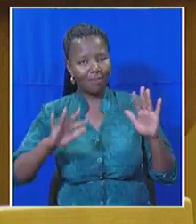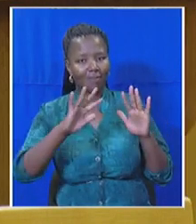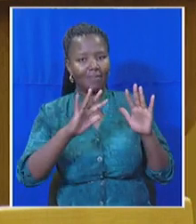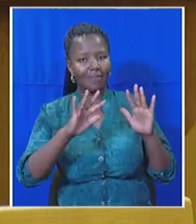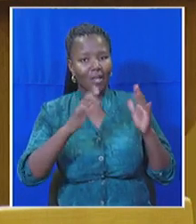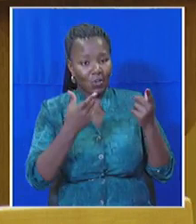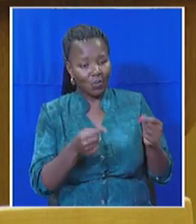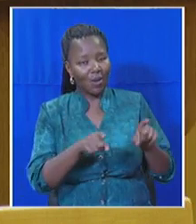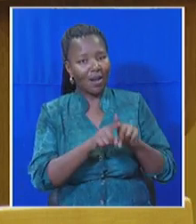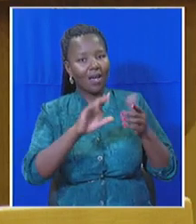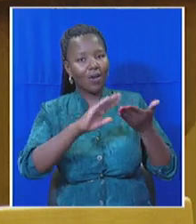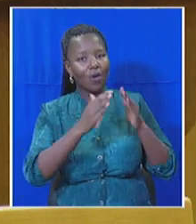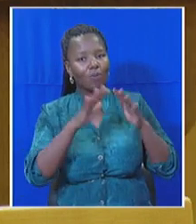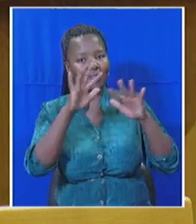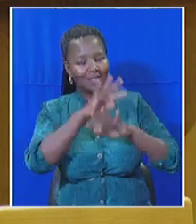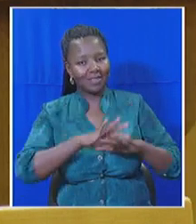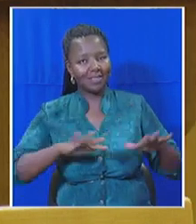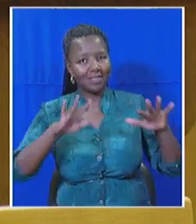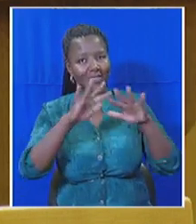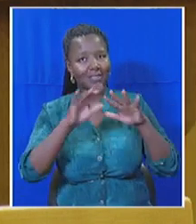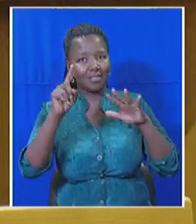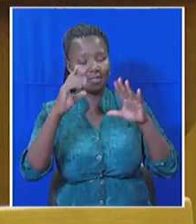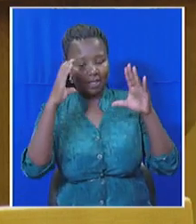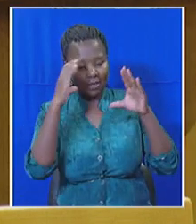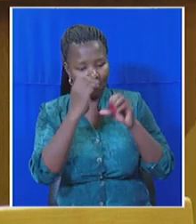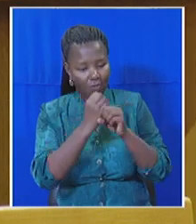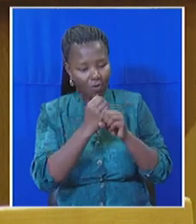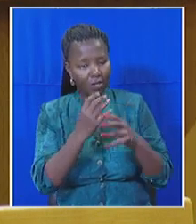is, concentrating more and more